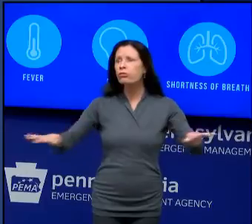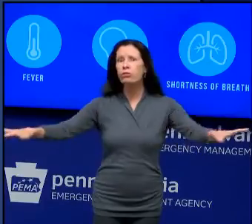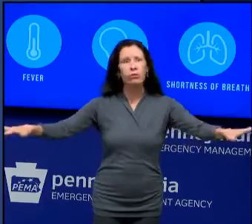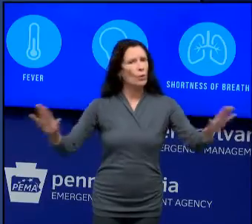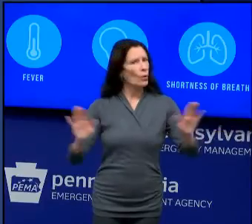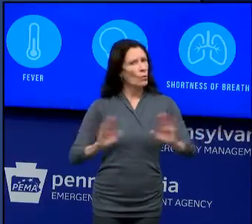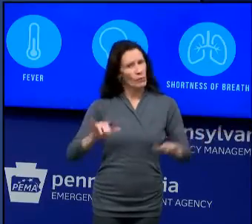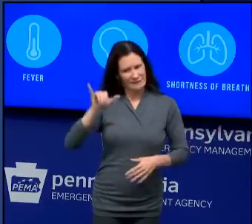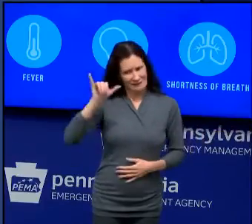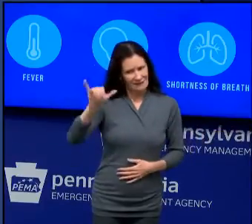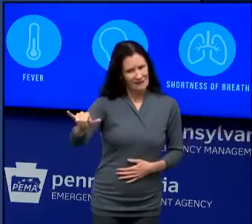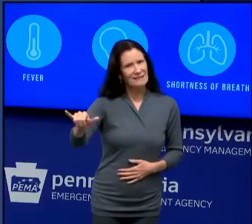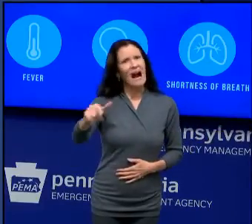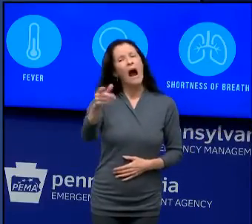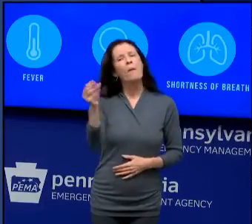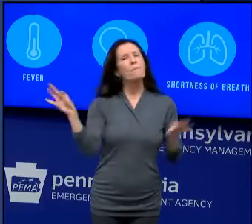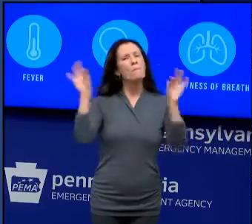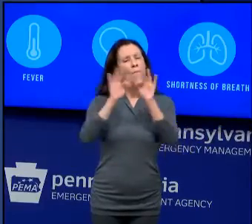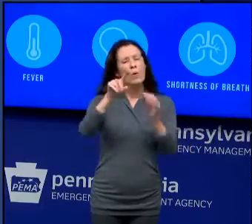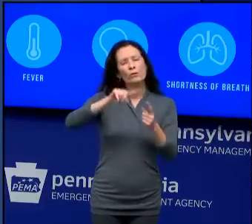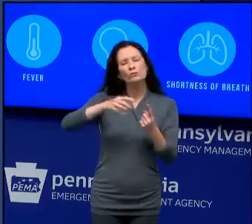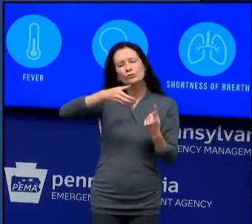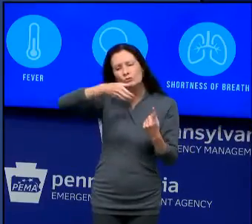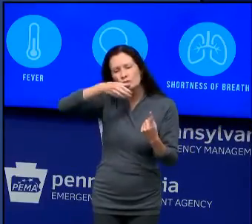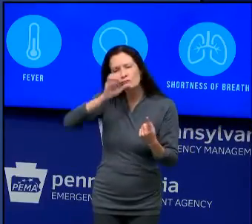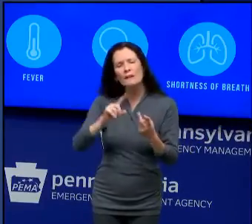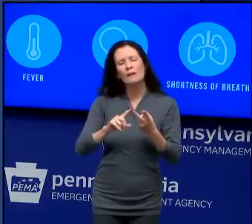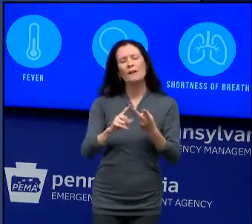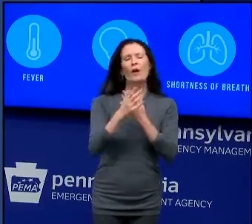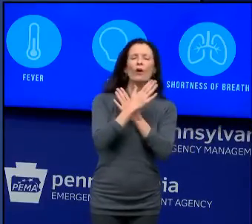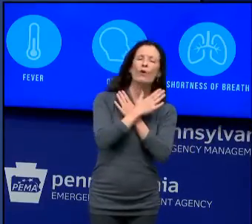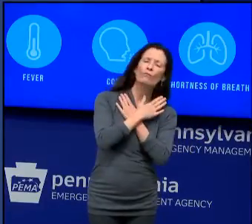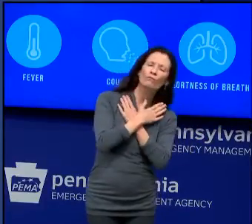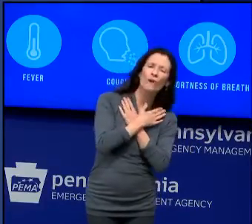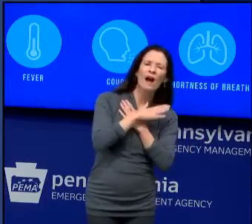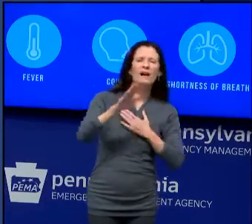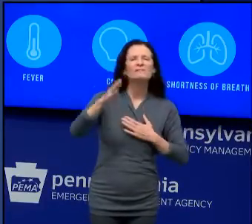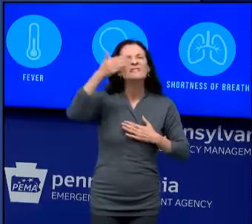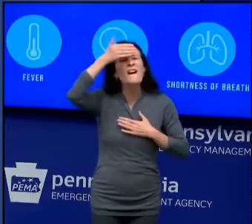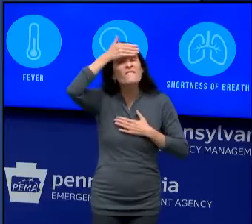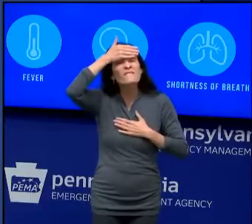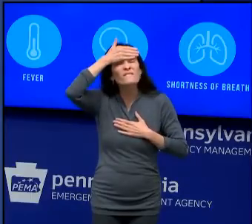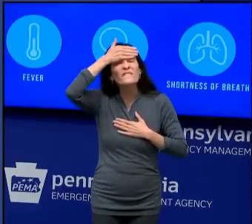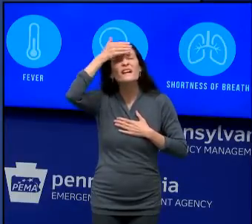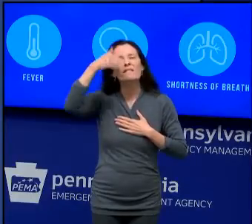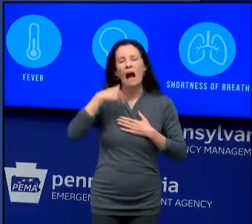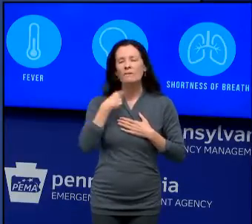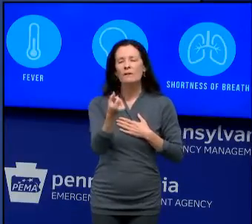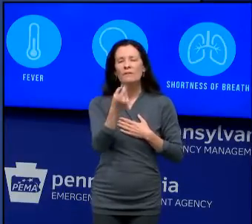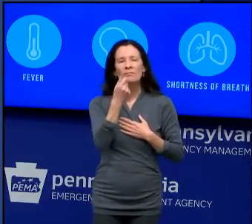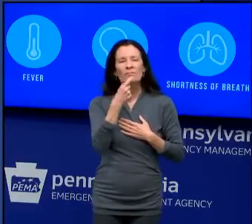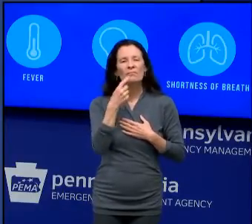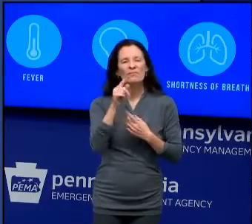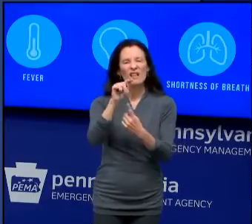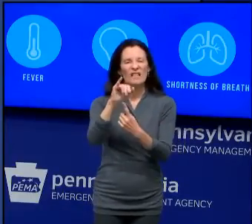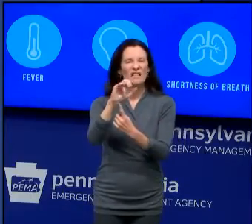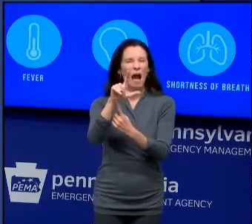other healthcare provider. And if you experience a medical emergency, of course, please call